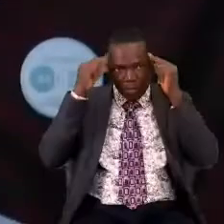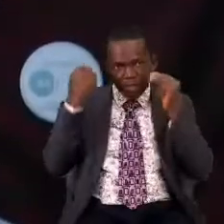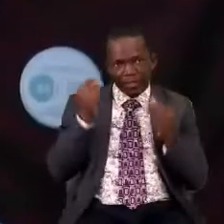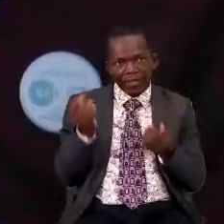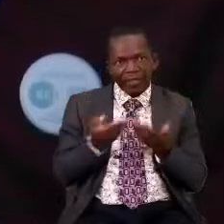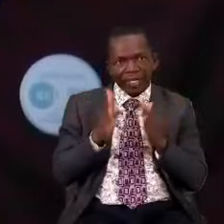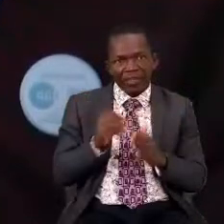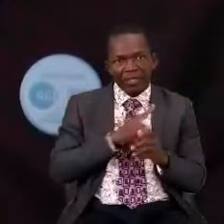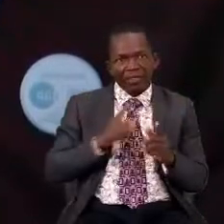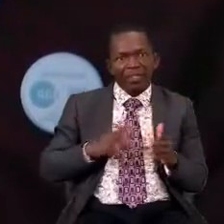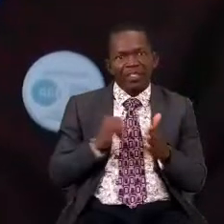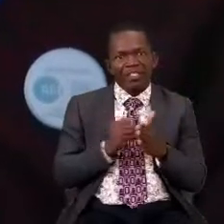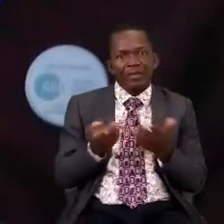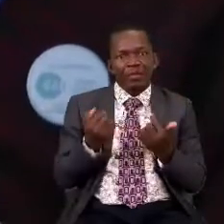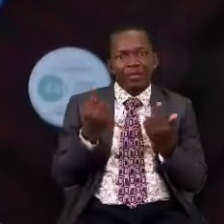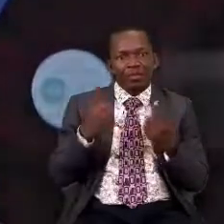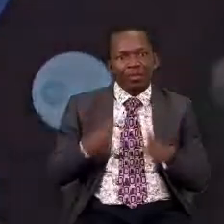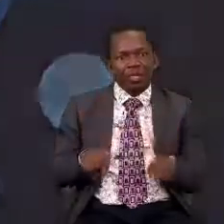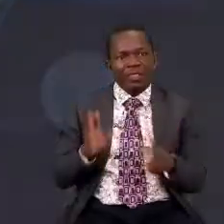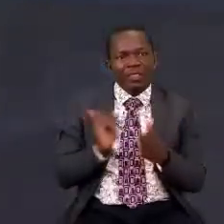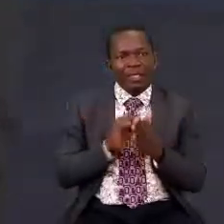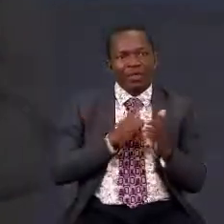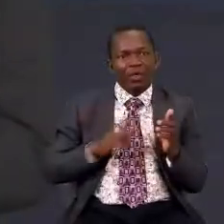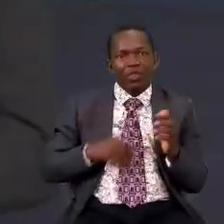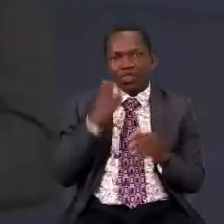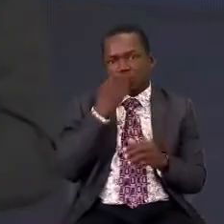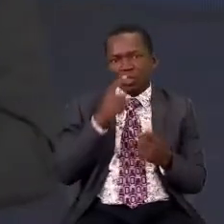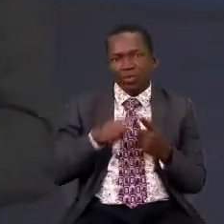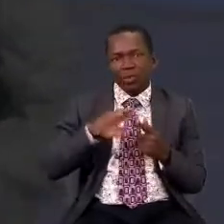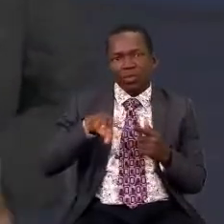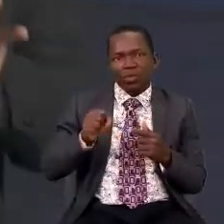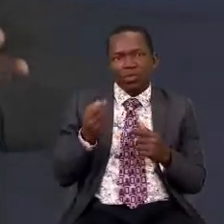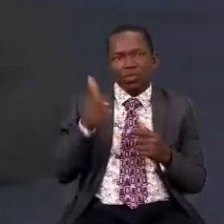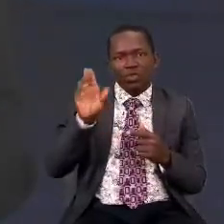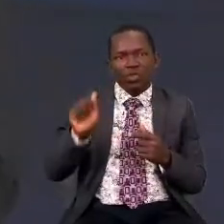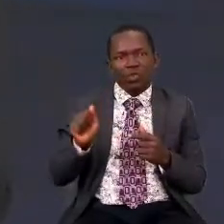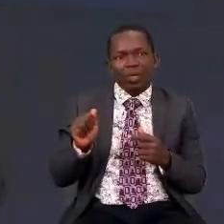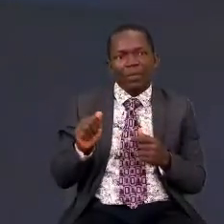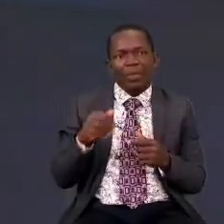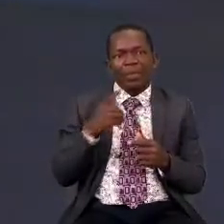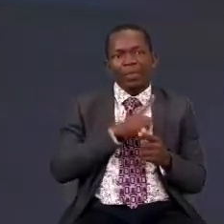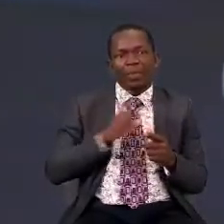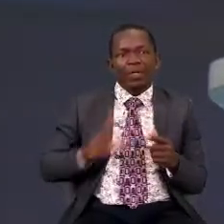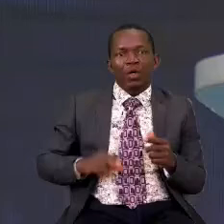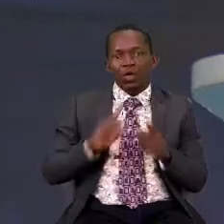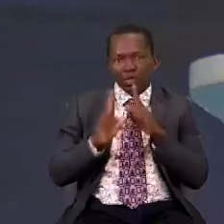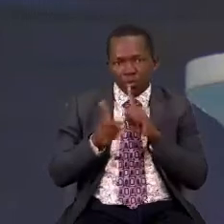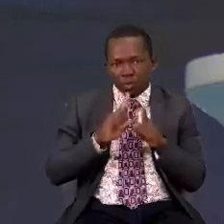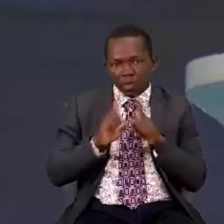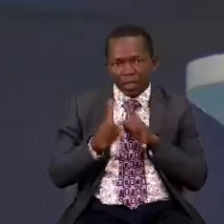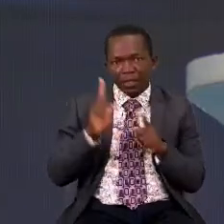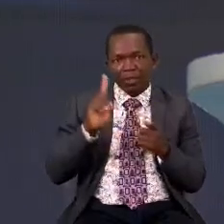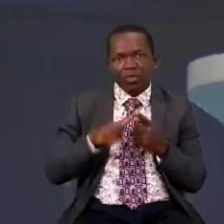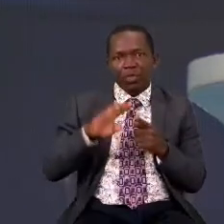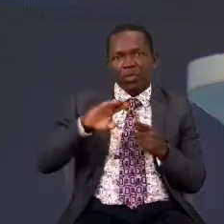spake unto Joshua. Now Moses had already commissioned Joshua. He had laid hands on him. He had